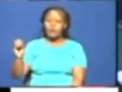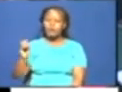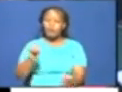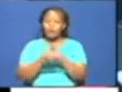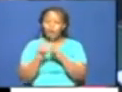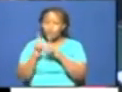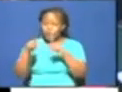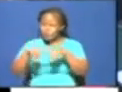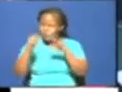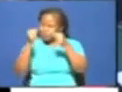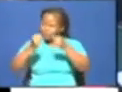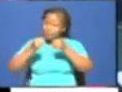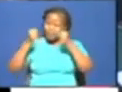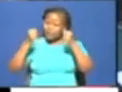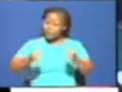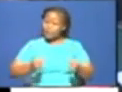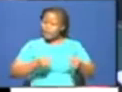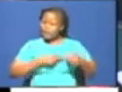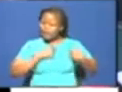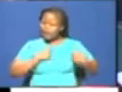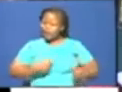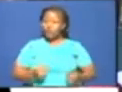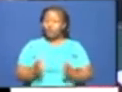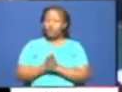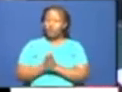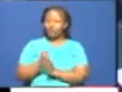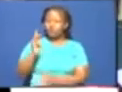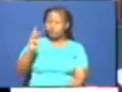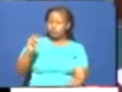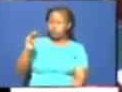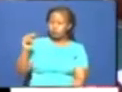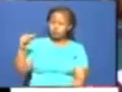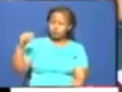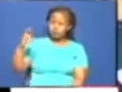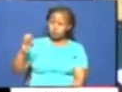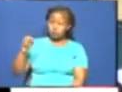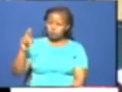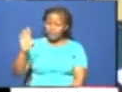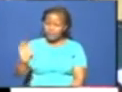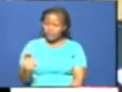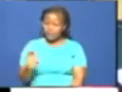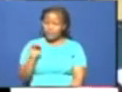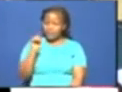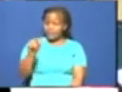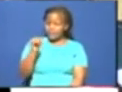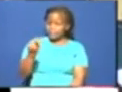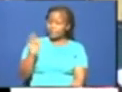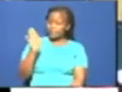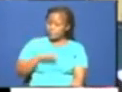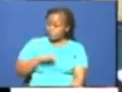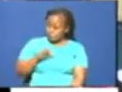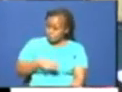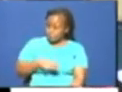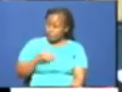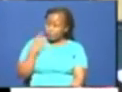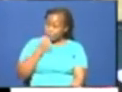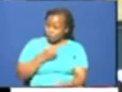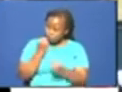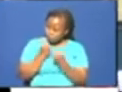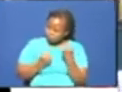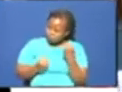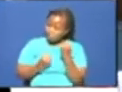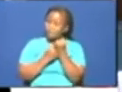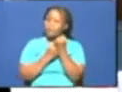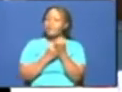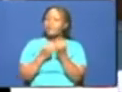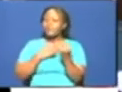brave heart of Luanda Magere. And this is the woman who stood by me when I was